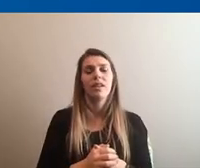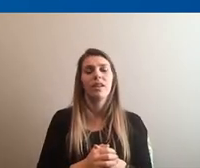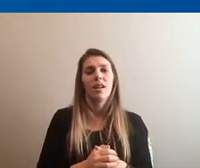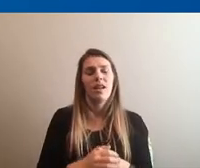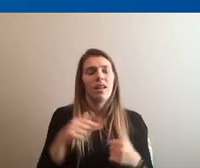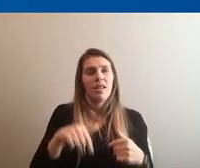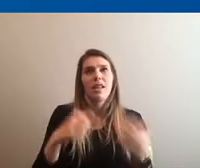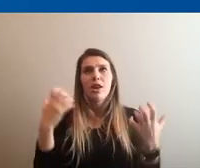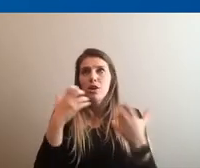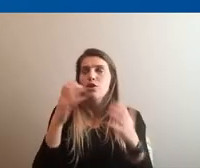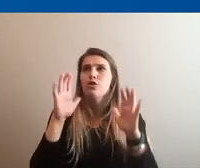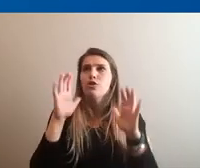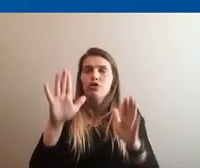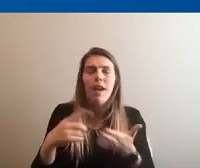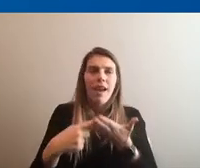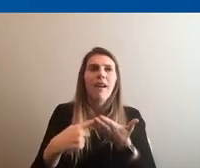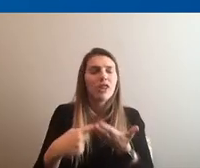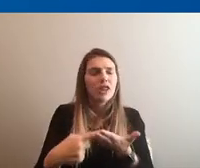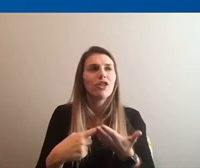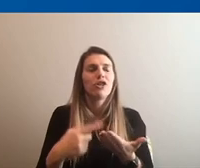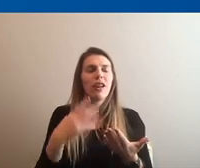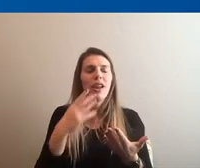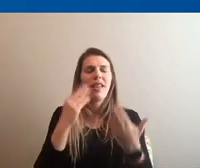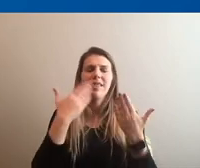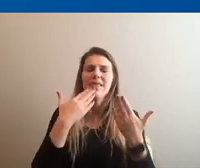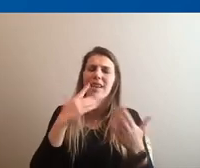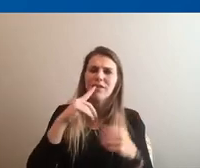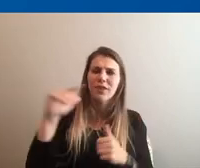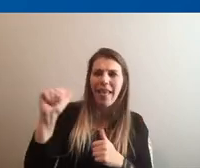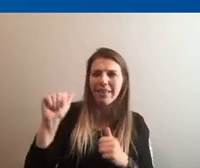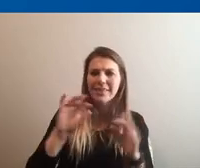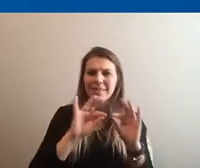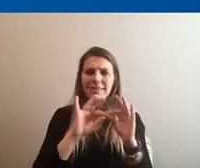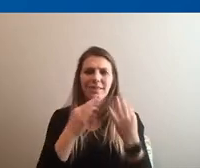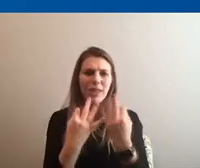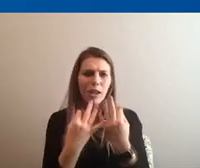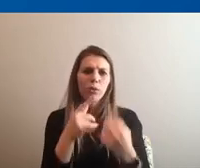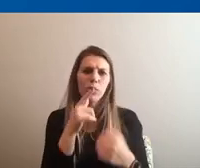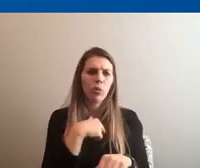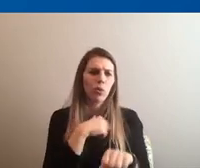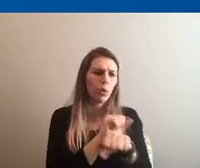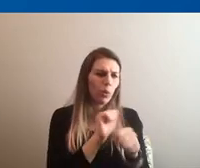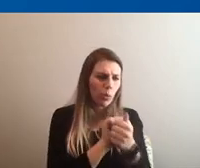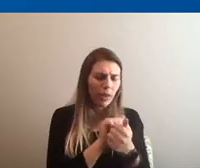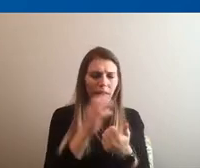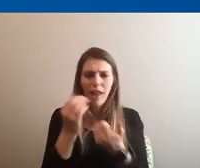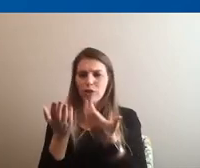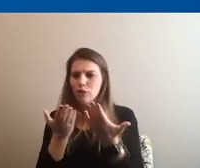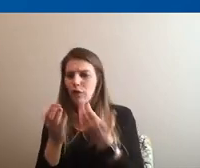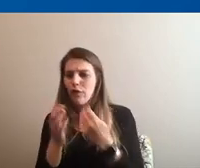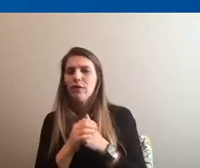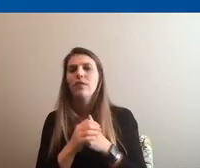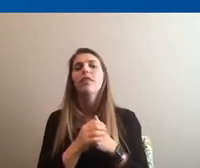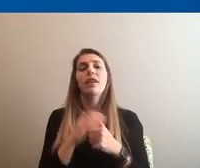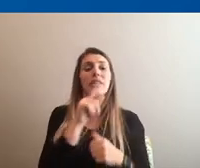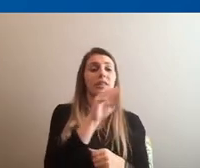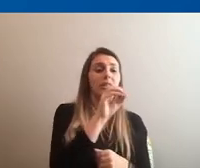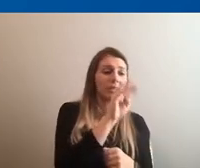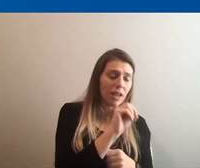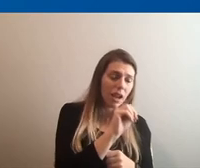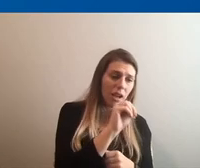enlightening conversation. Thank you to all the athletes and families who we work for and serve, to Tom